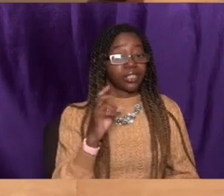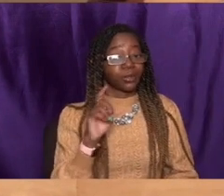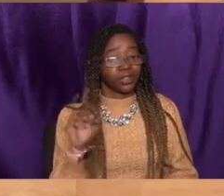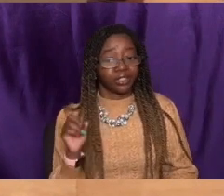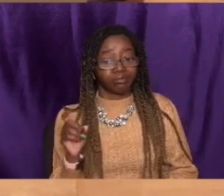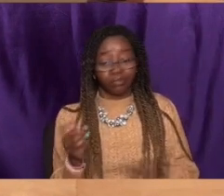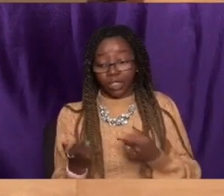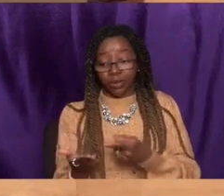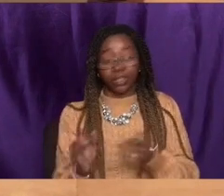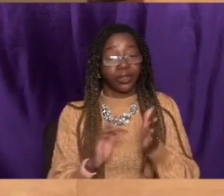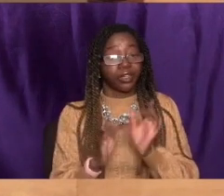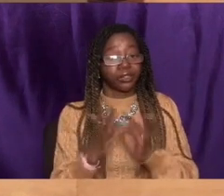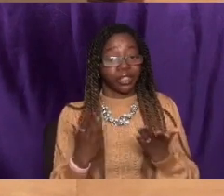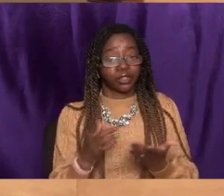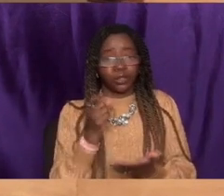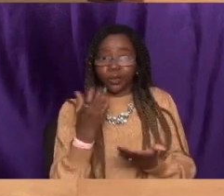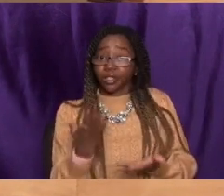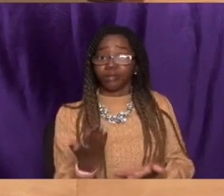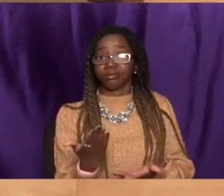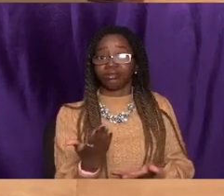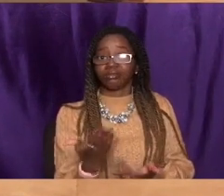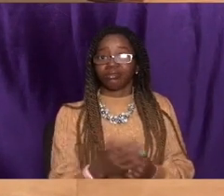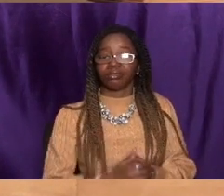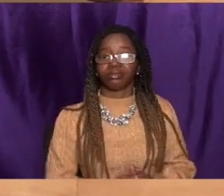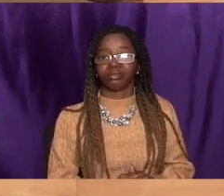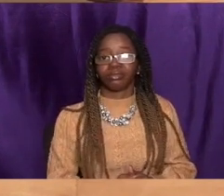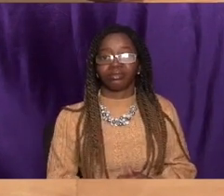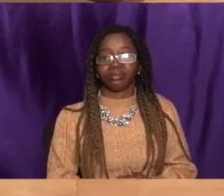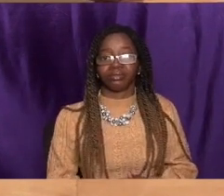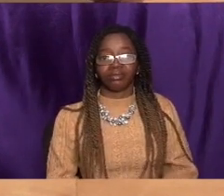It's right there in the text. Who are you?